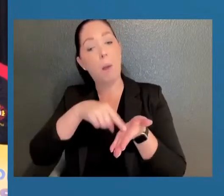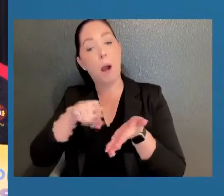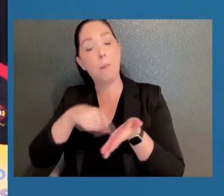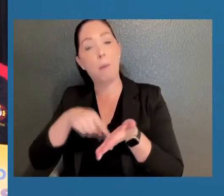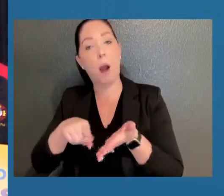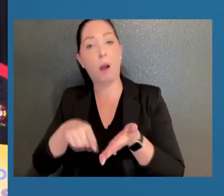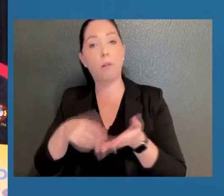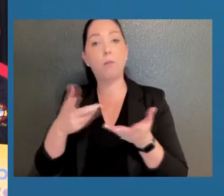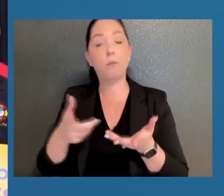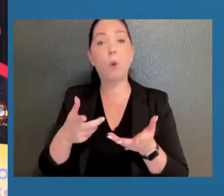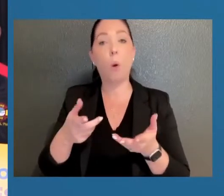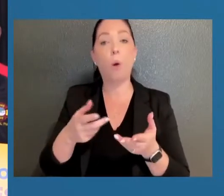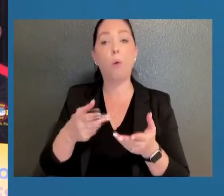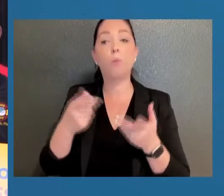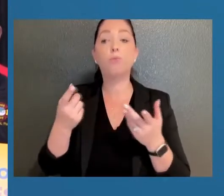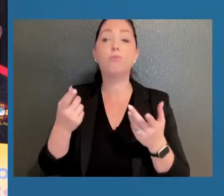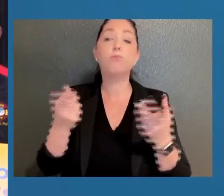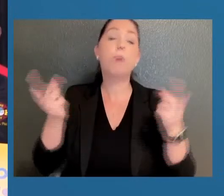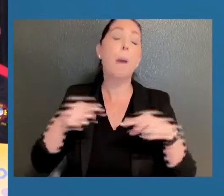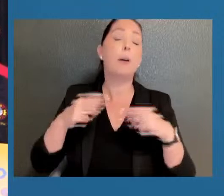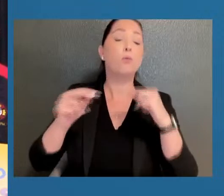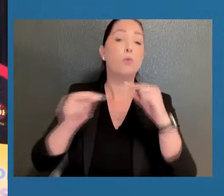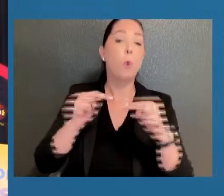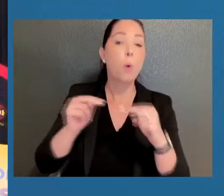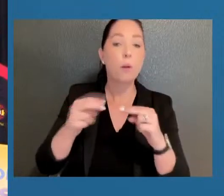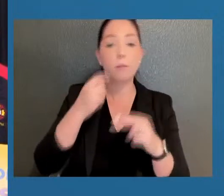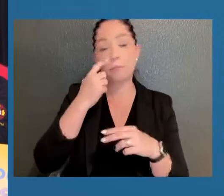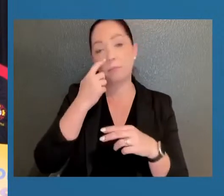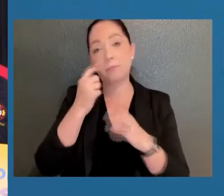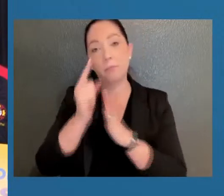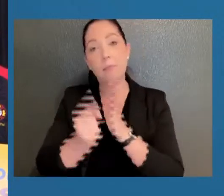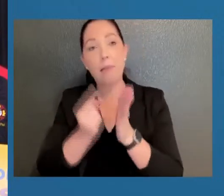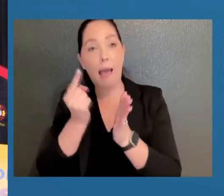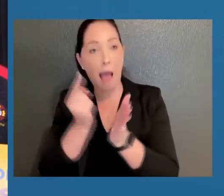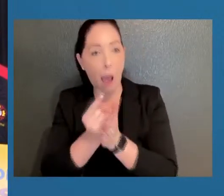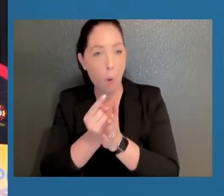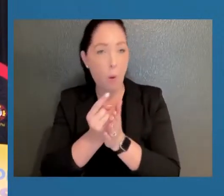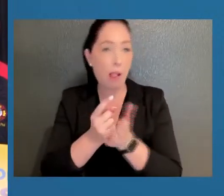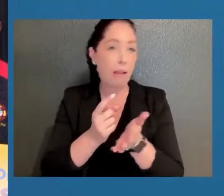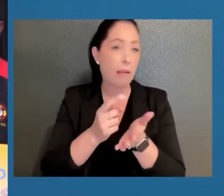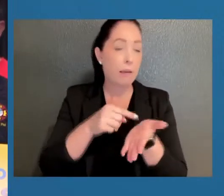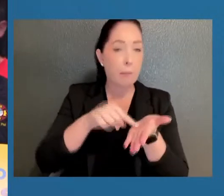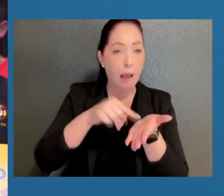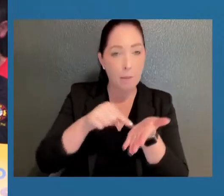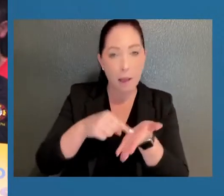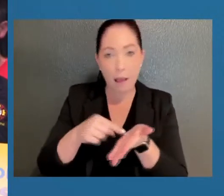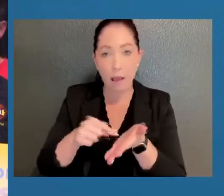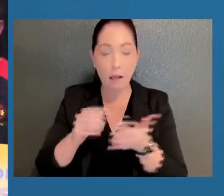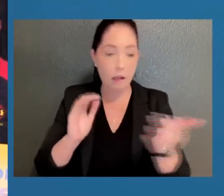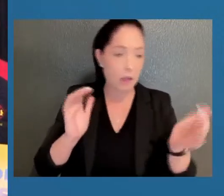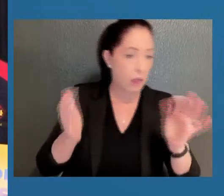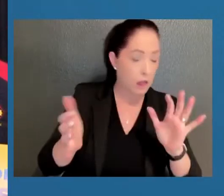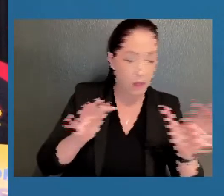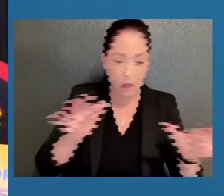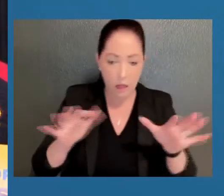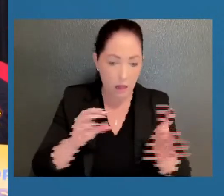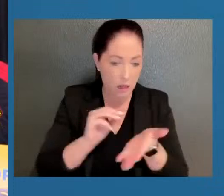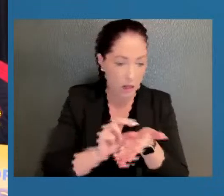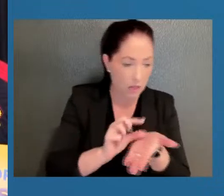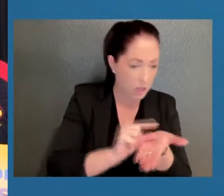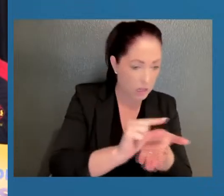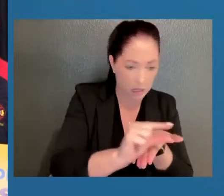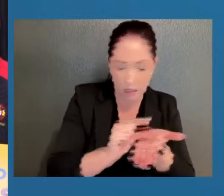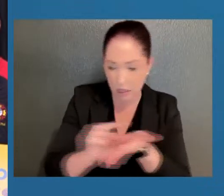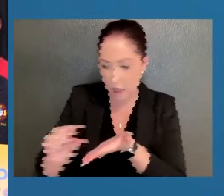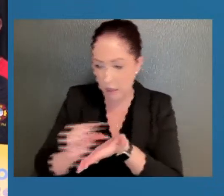wage that's possible gets shoved over to the health care that's going up because people don't have it. The hospitals have to fund some level of